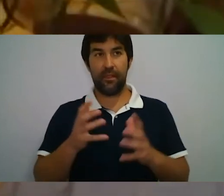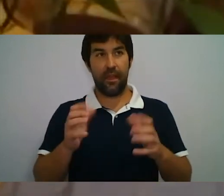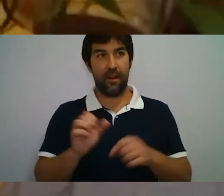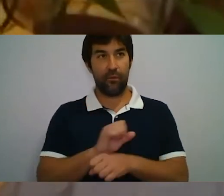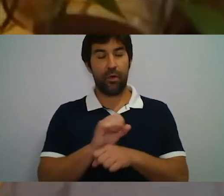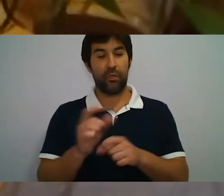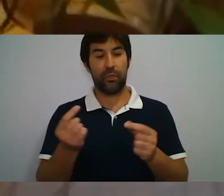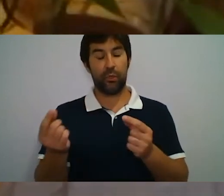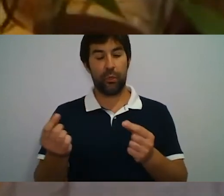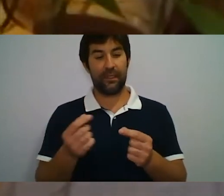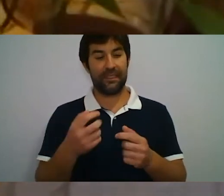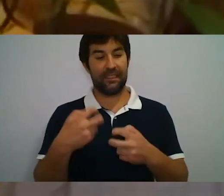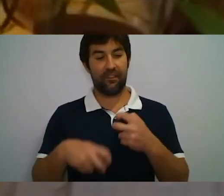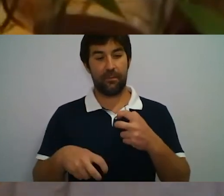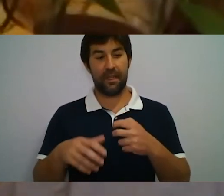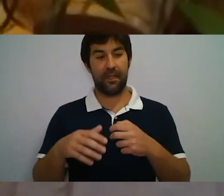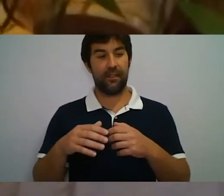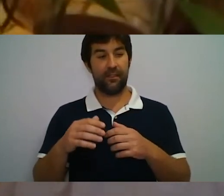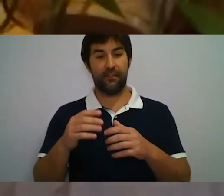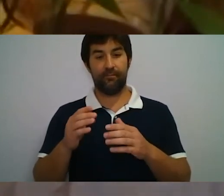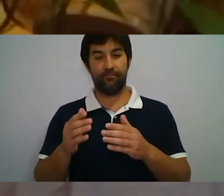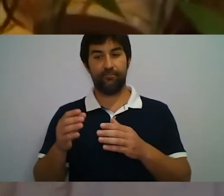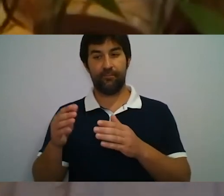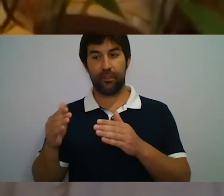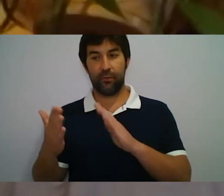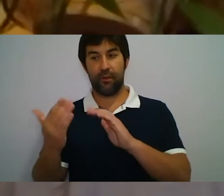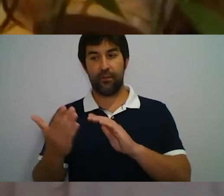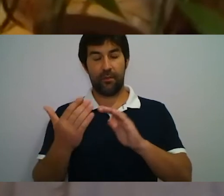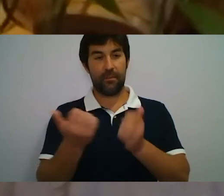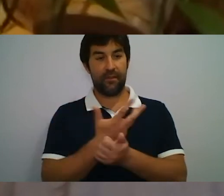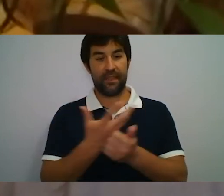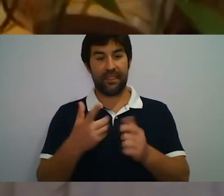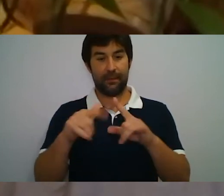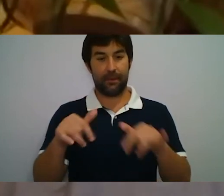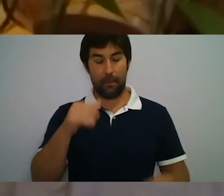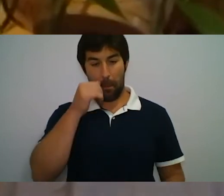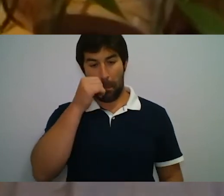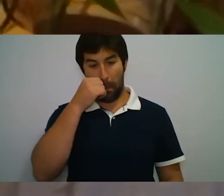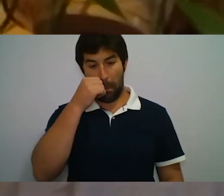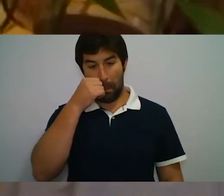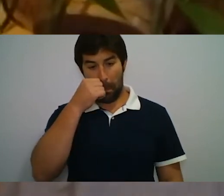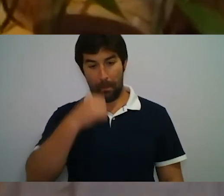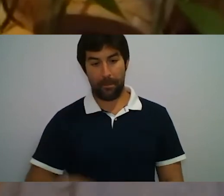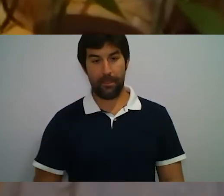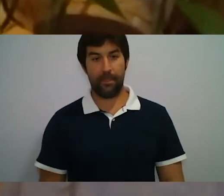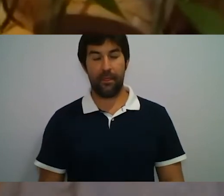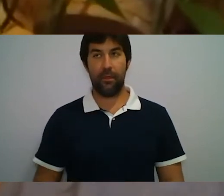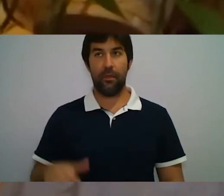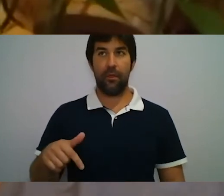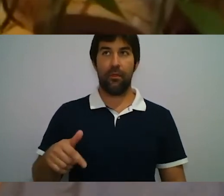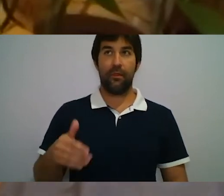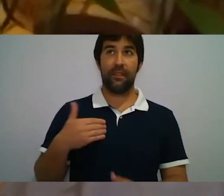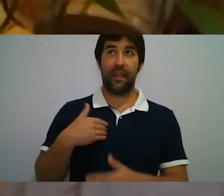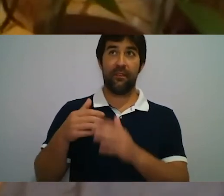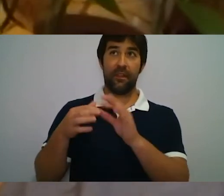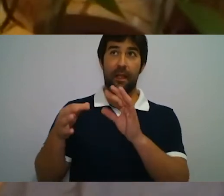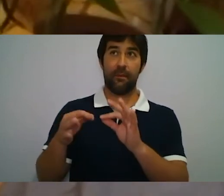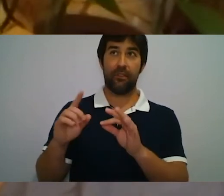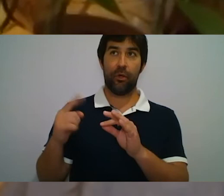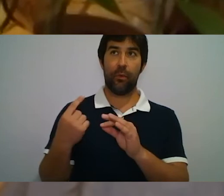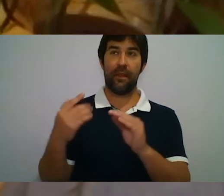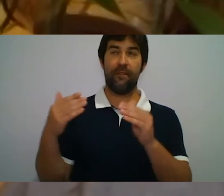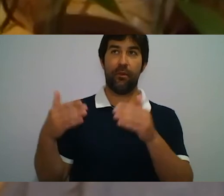many communities as possible in different ways? To be honest, that's something that we struggle with. We're never going to have enough public